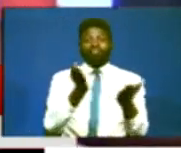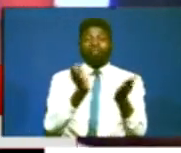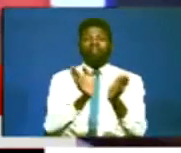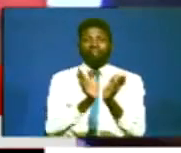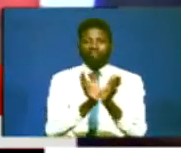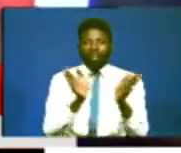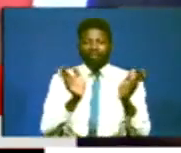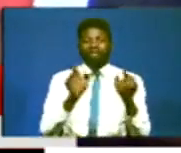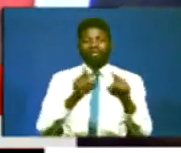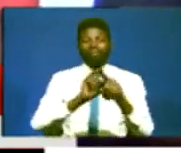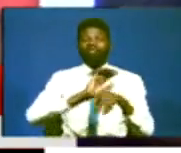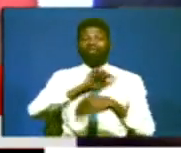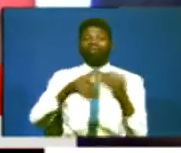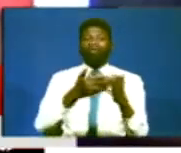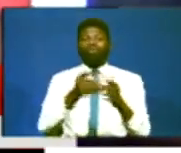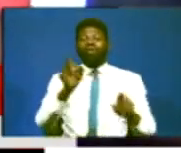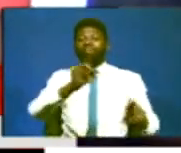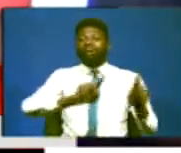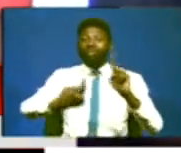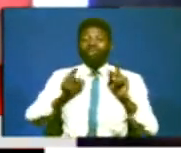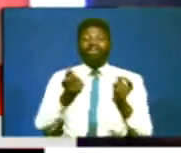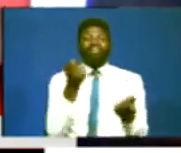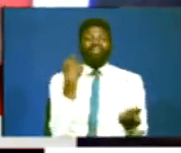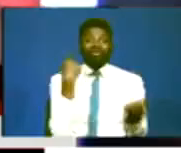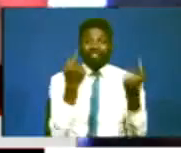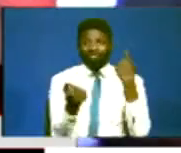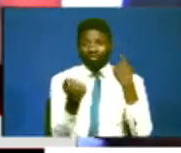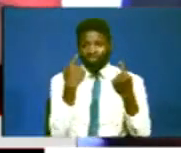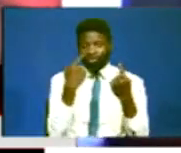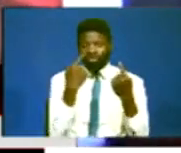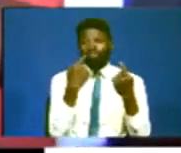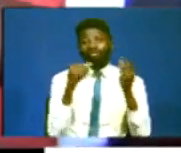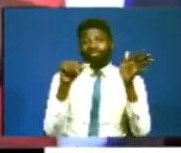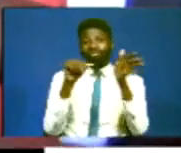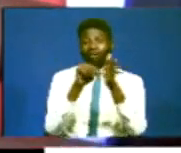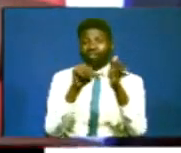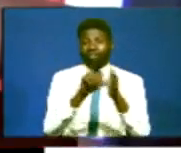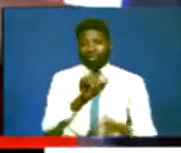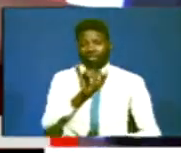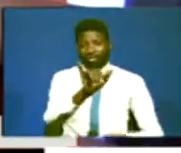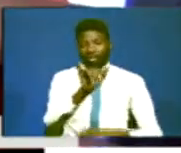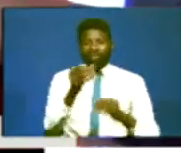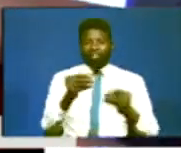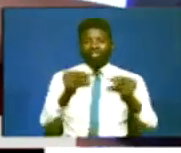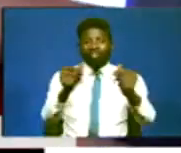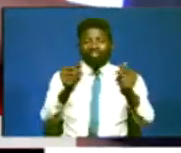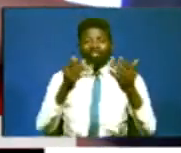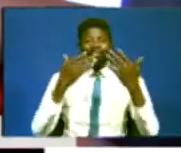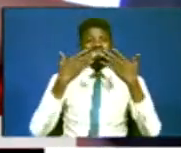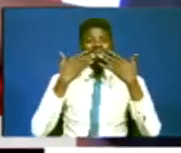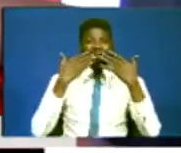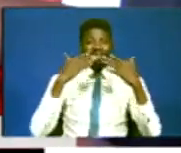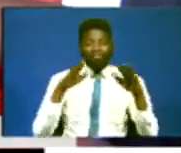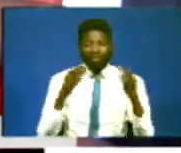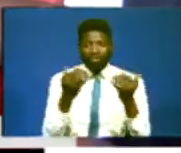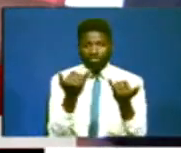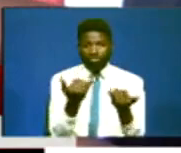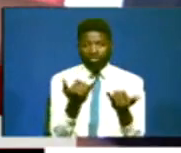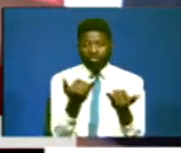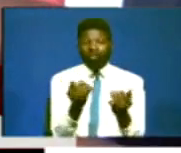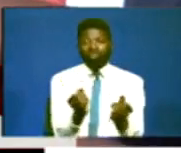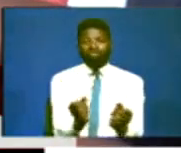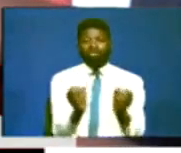residents that issue now has been addressed, and it is now official that